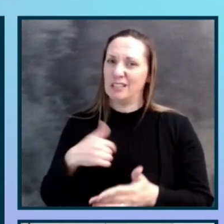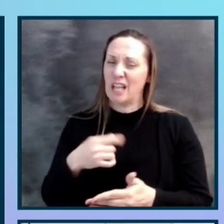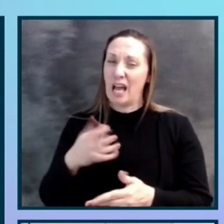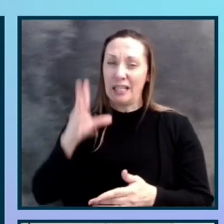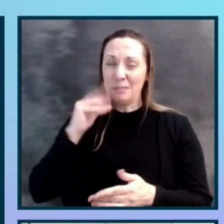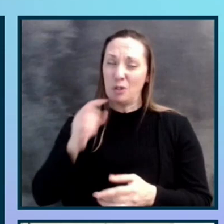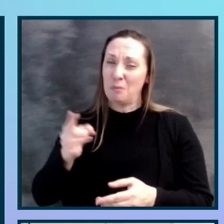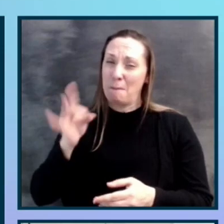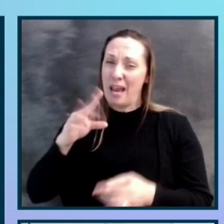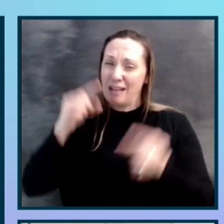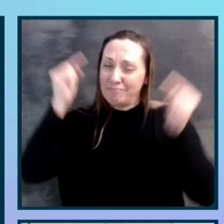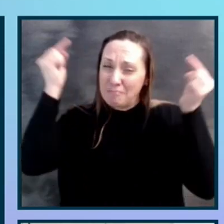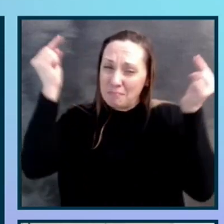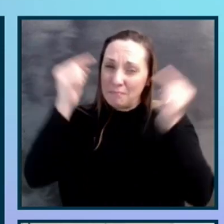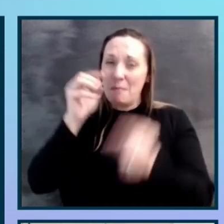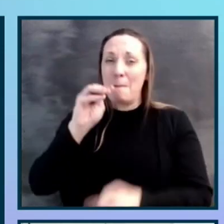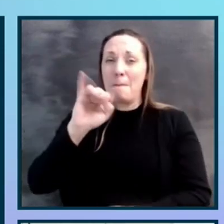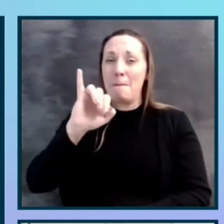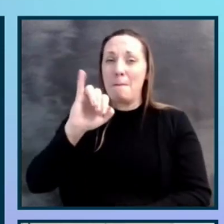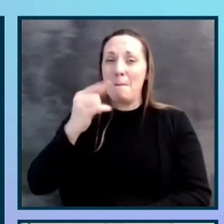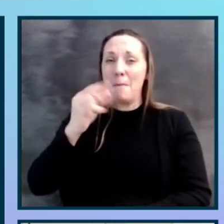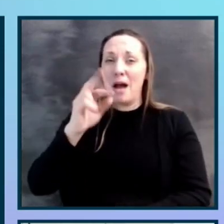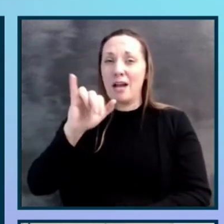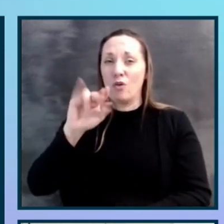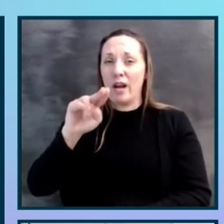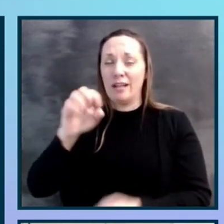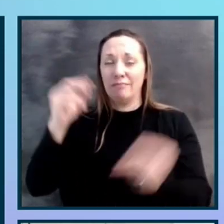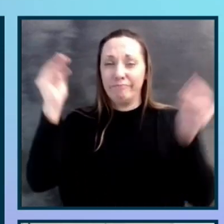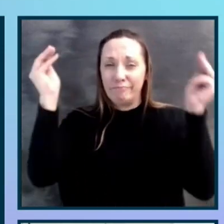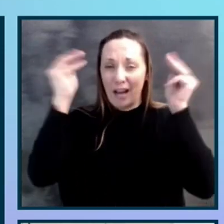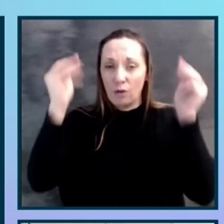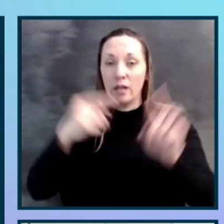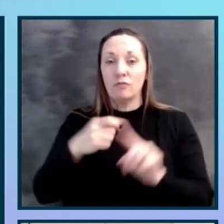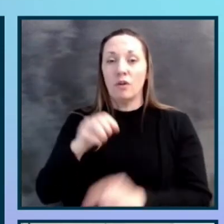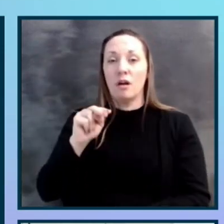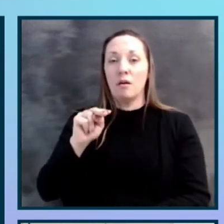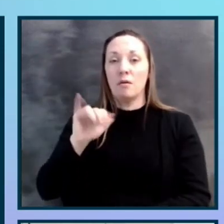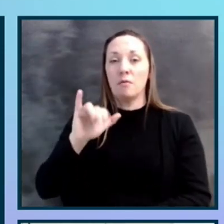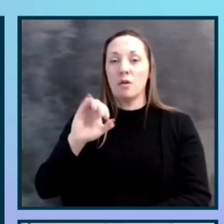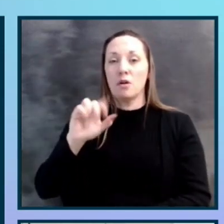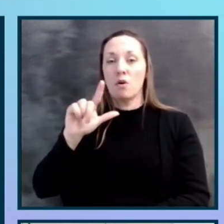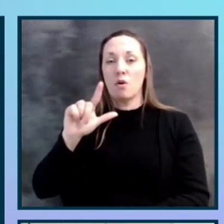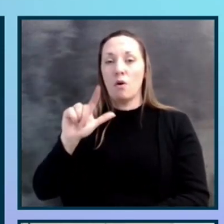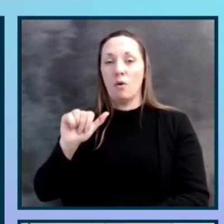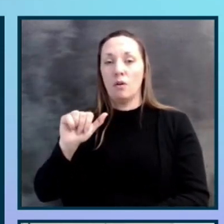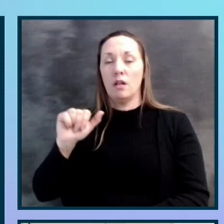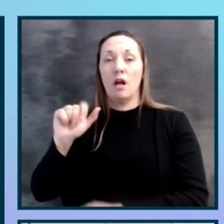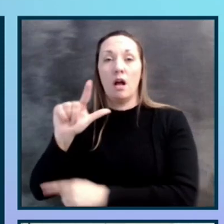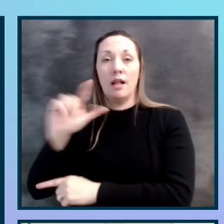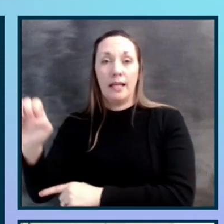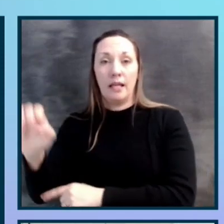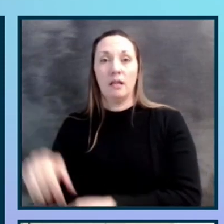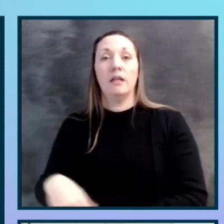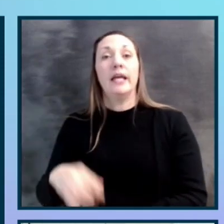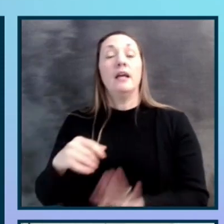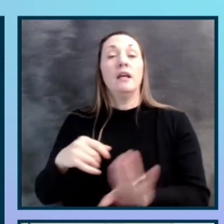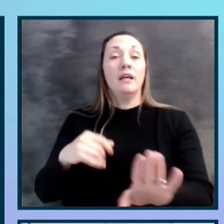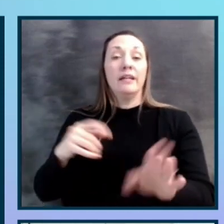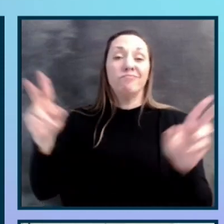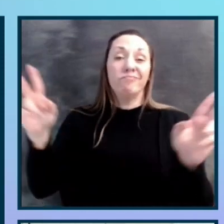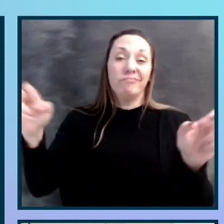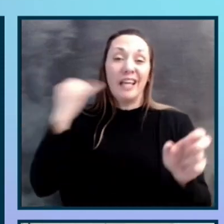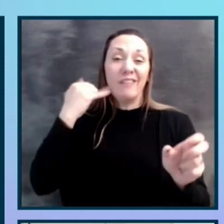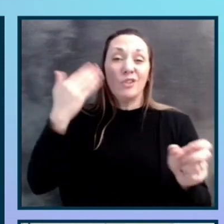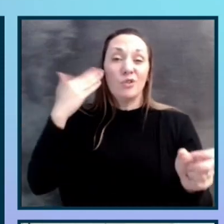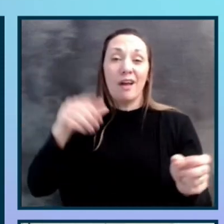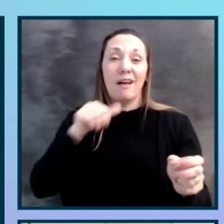time to time. It's by Nicola Lee. If you do not have severe migraines, then you will not know why I do my best